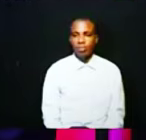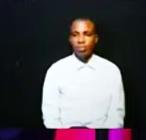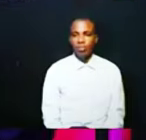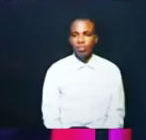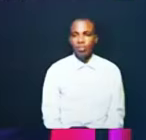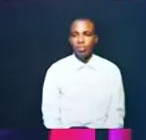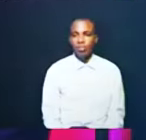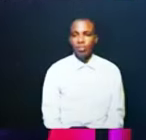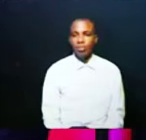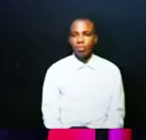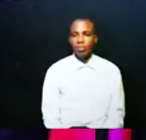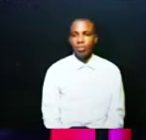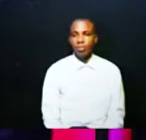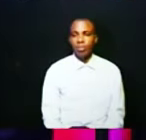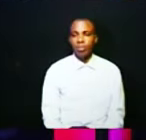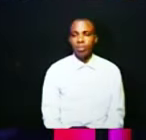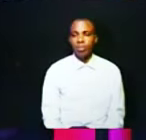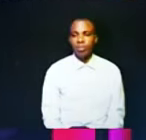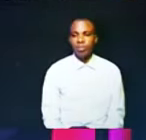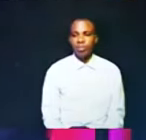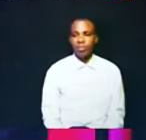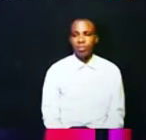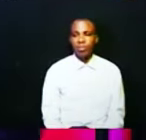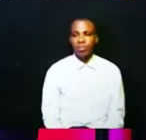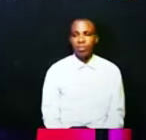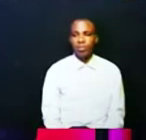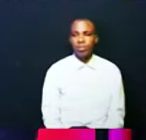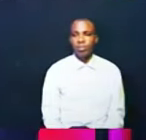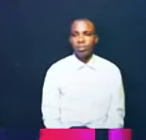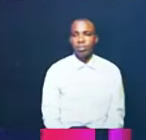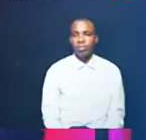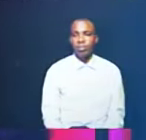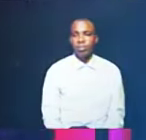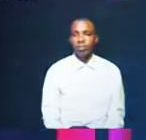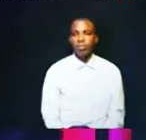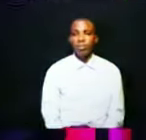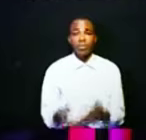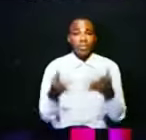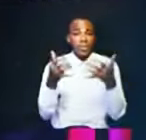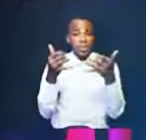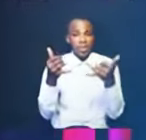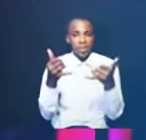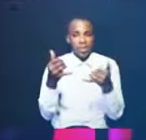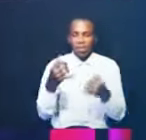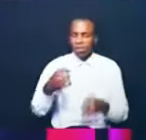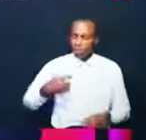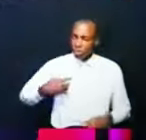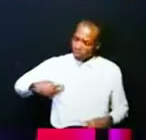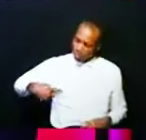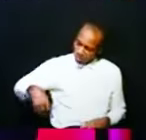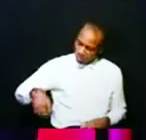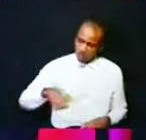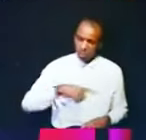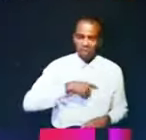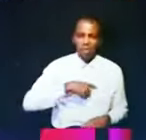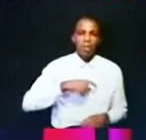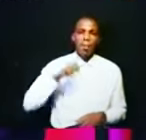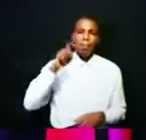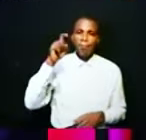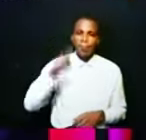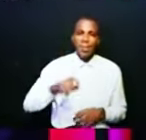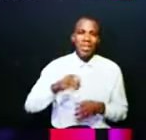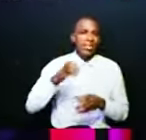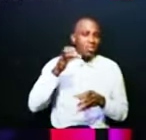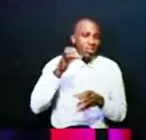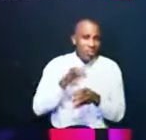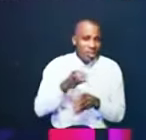mu enti mo nhwe mo hugie honhum no honhum now we all need to be careful to marry our